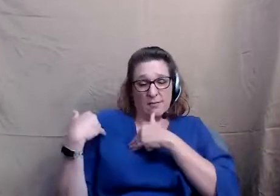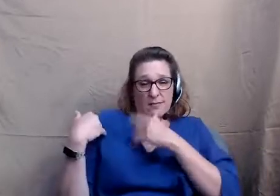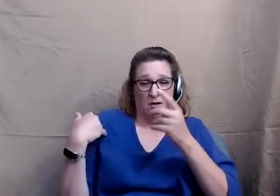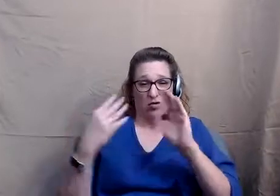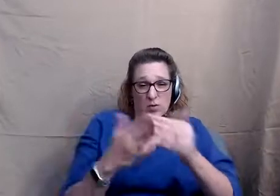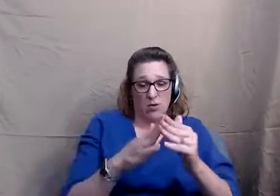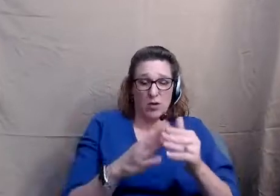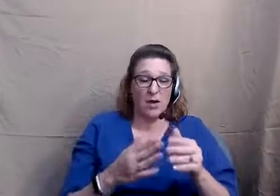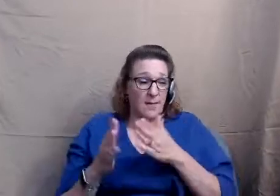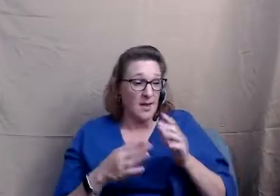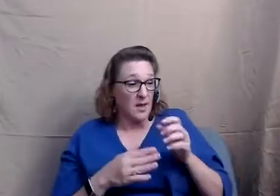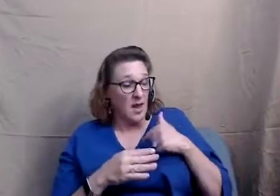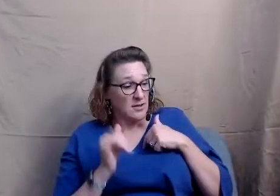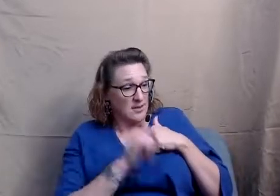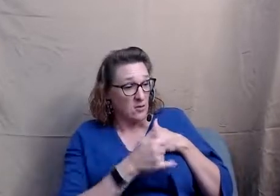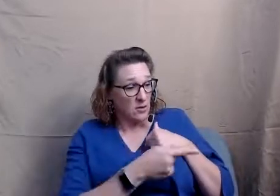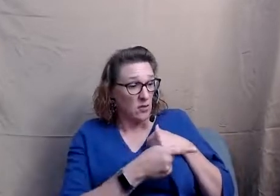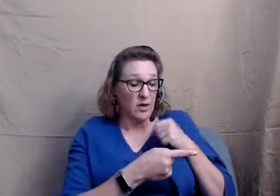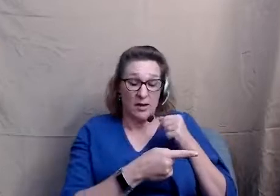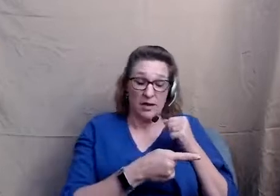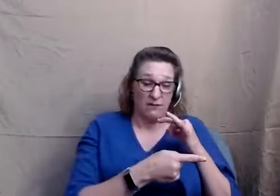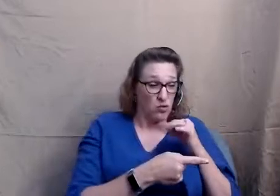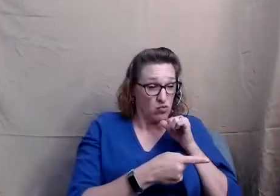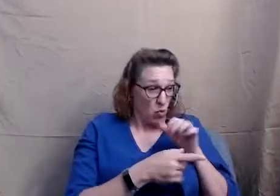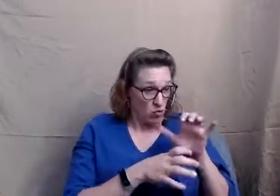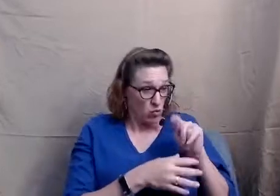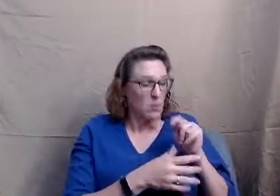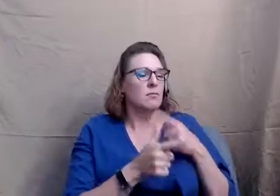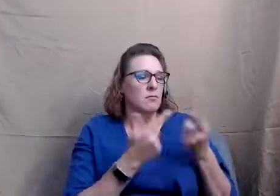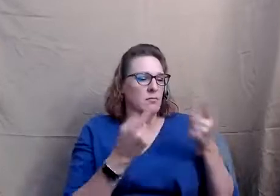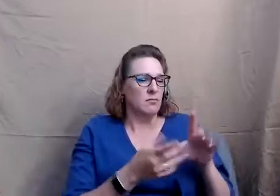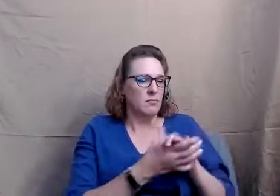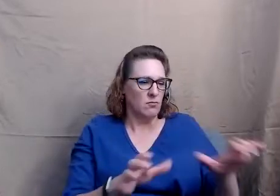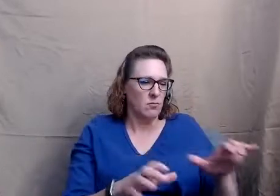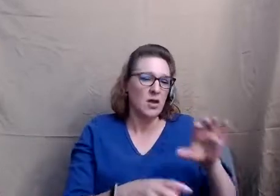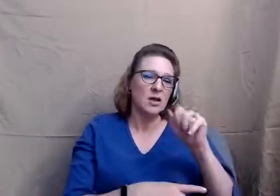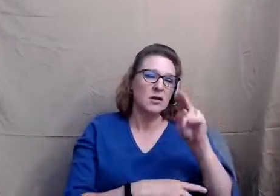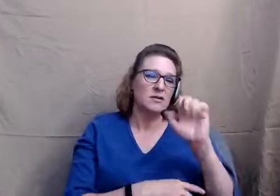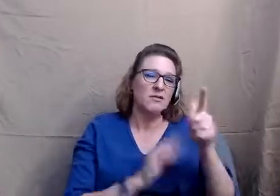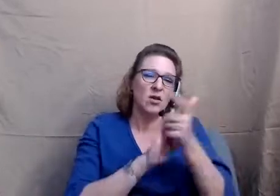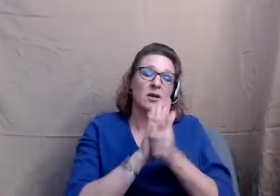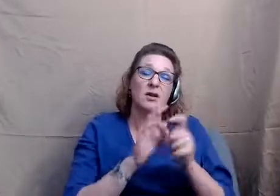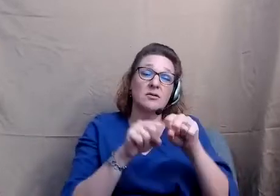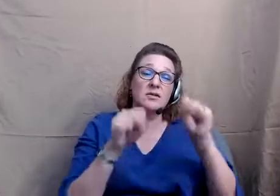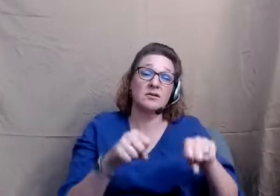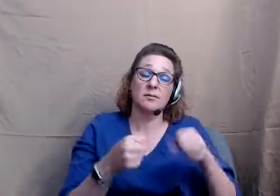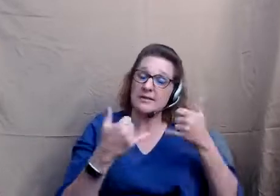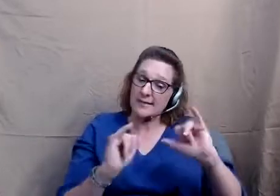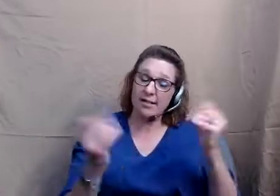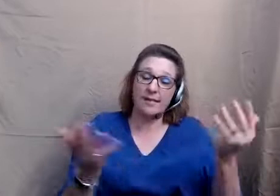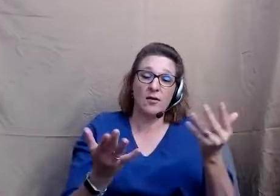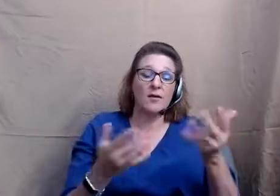going to stay with you, but if you fail to do this, we're going to get a divorce, right? The civil legal system continues to exist even in a non-carceral